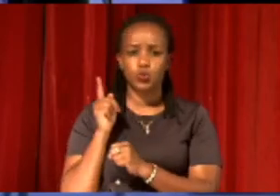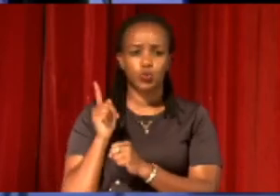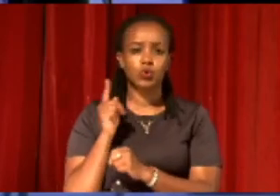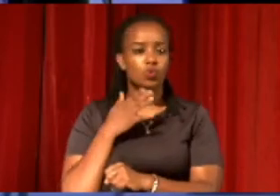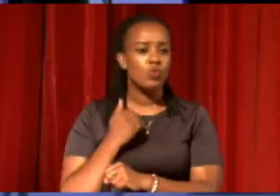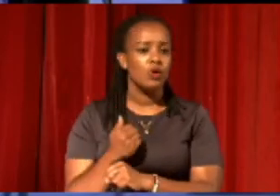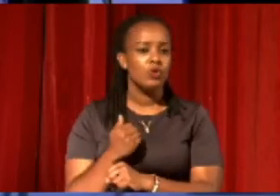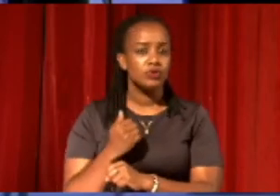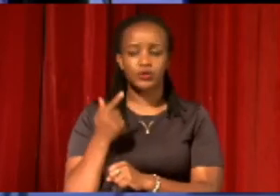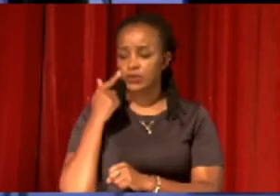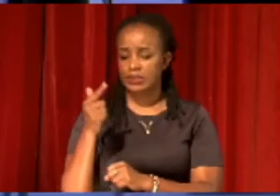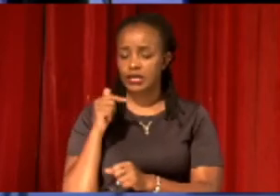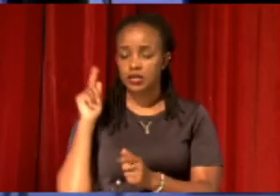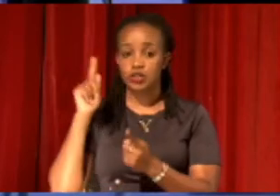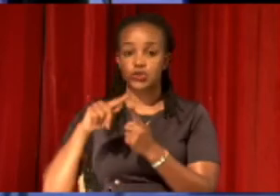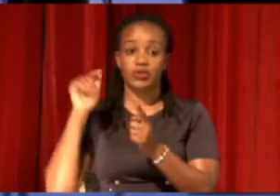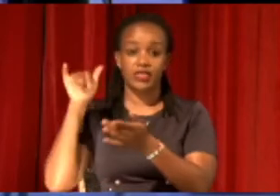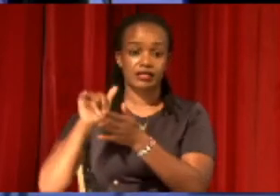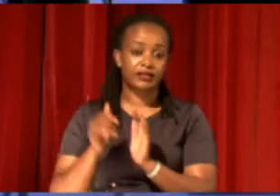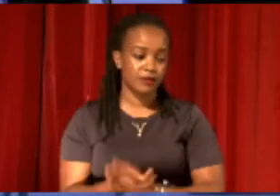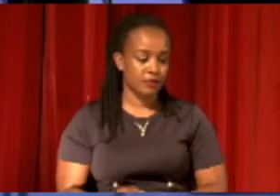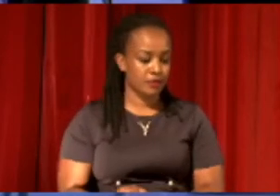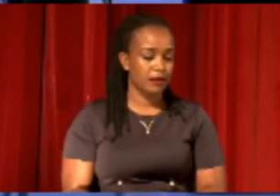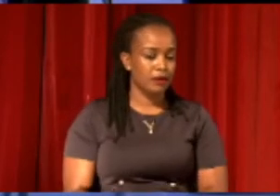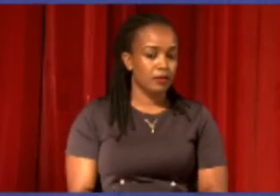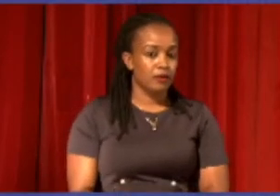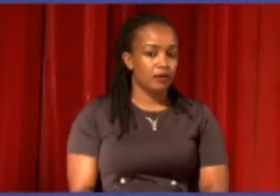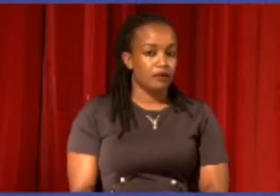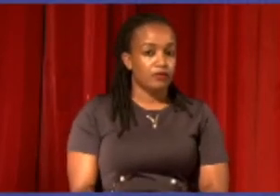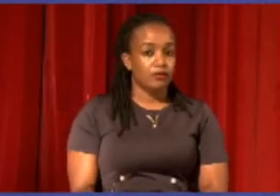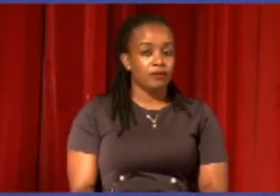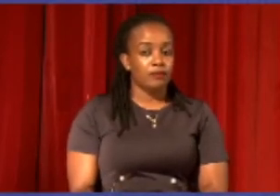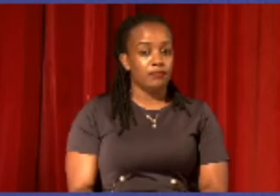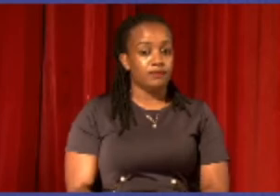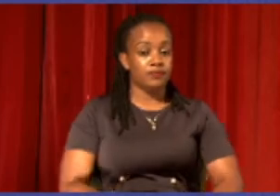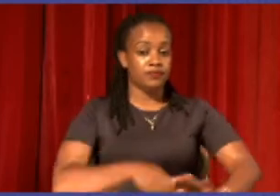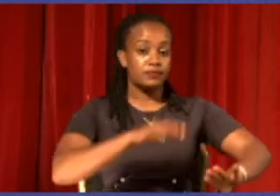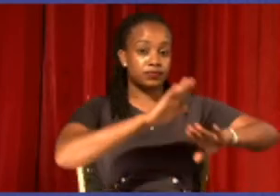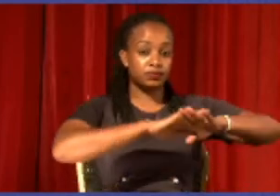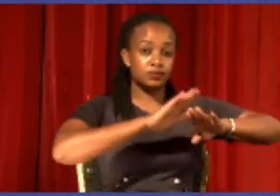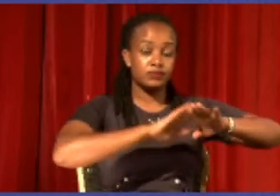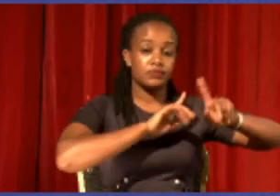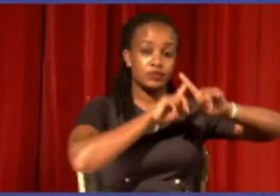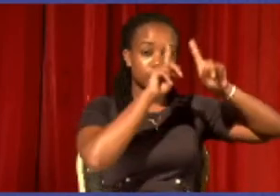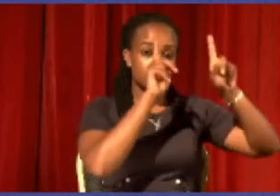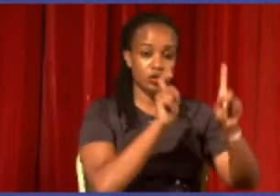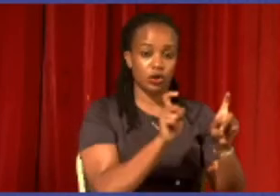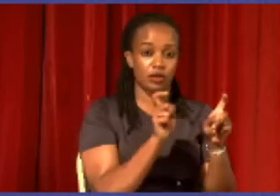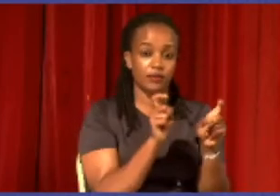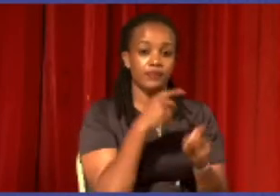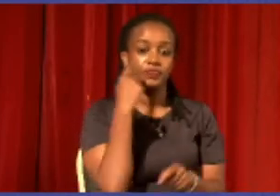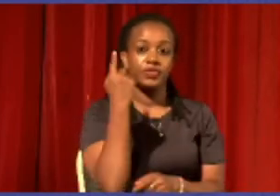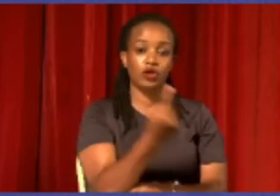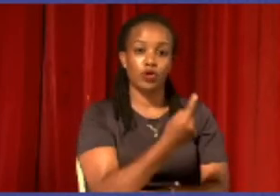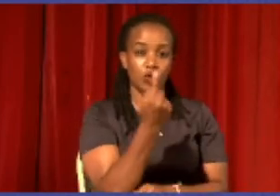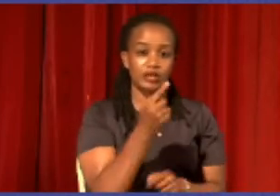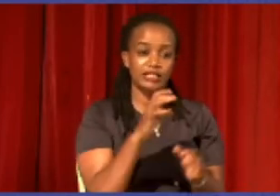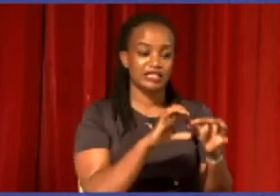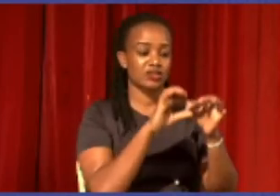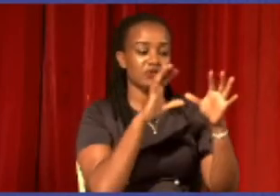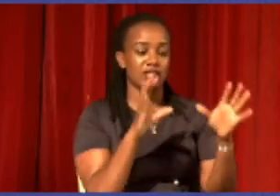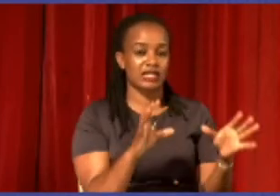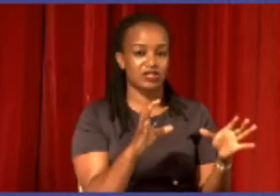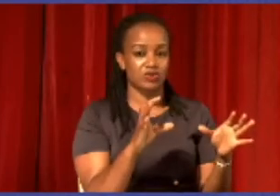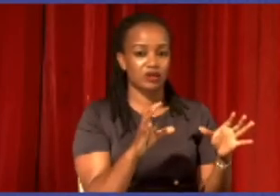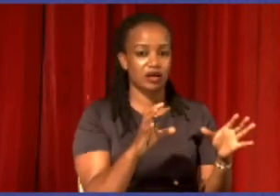What do you want to say to that? Well, it's a very good question. And the only maybe disconnect with the question is that